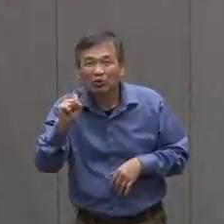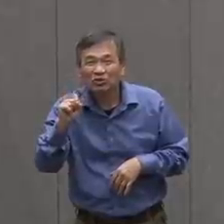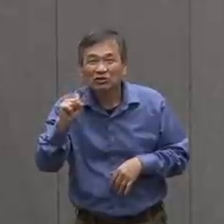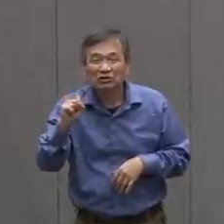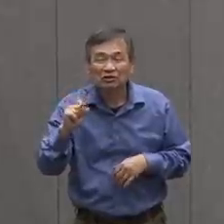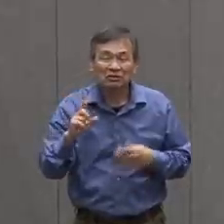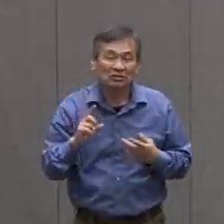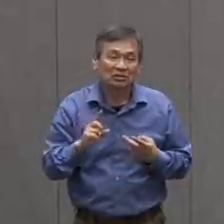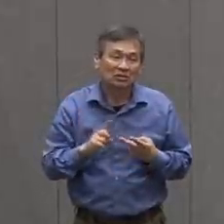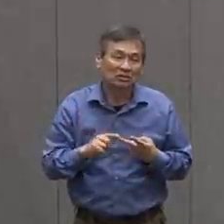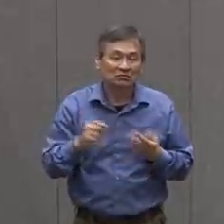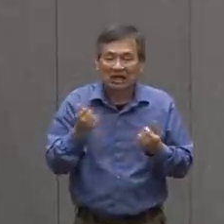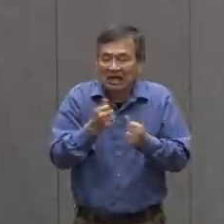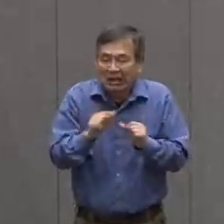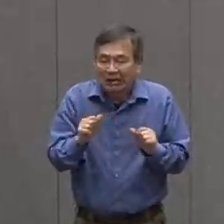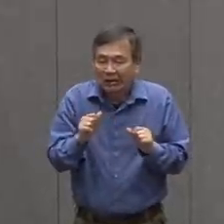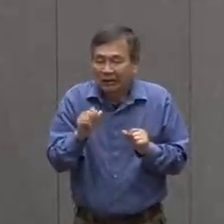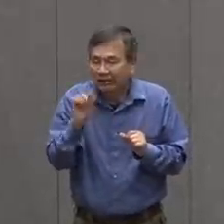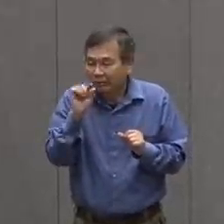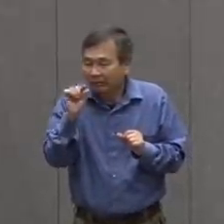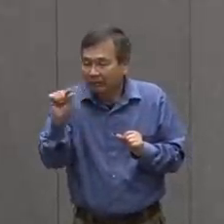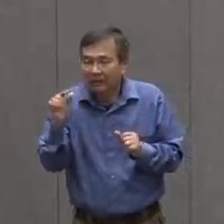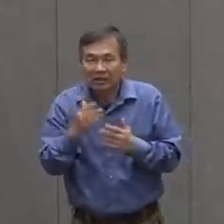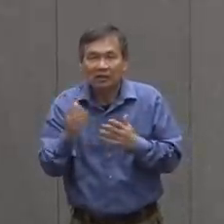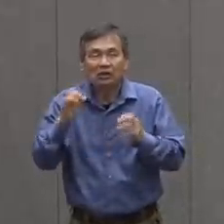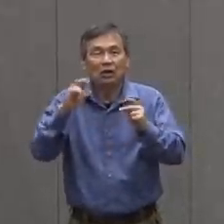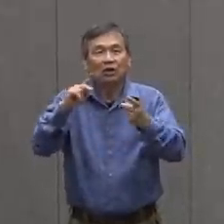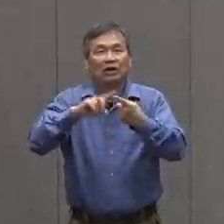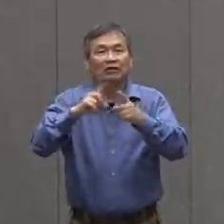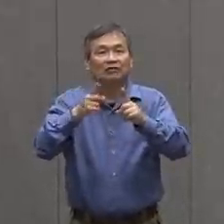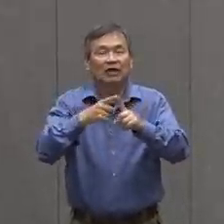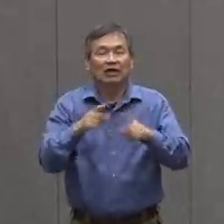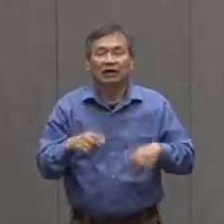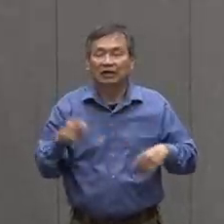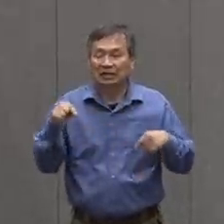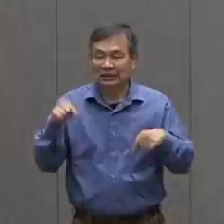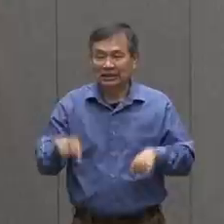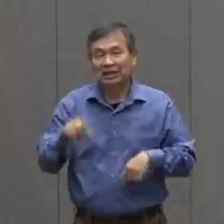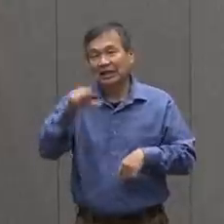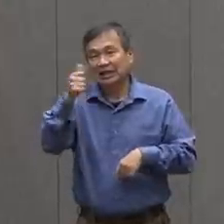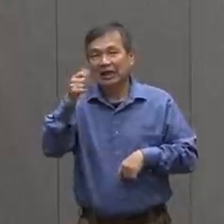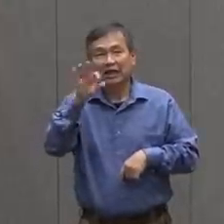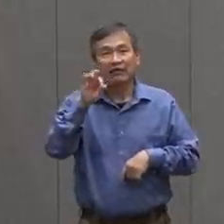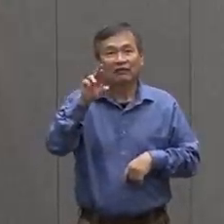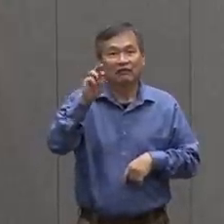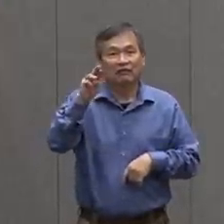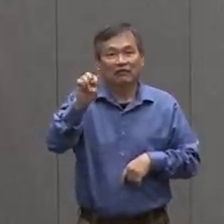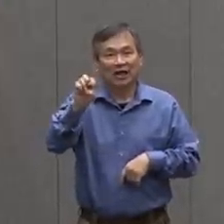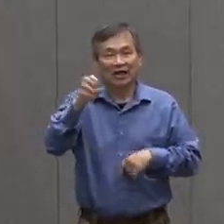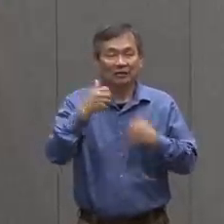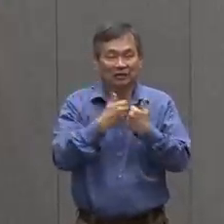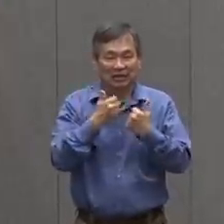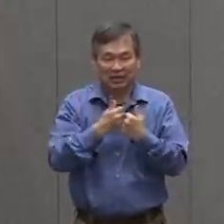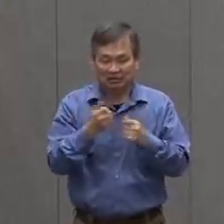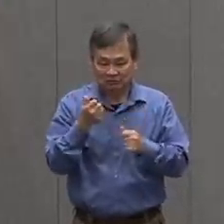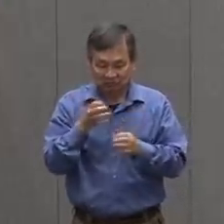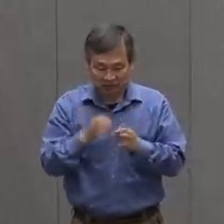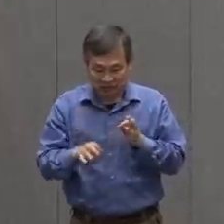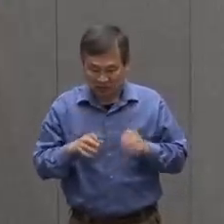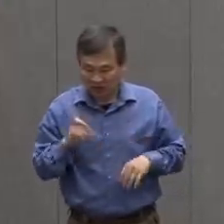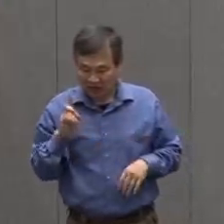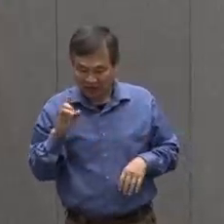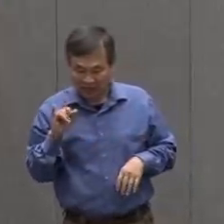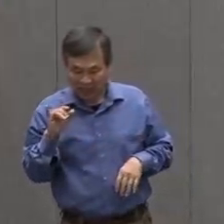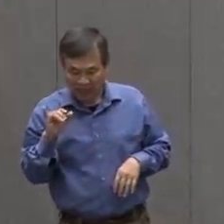little pieces from a game that you have around. Okay, friends, so this is our 10 frame game. All we needed to play it was a dice,